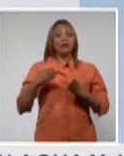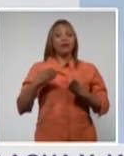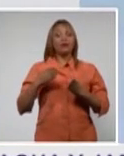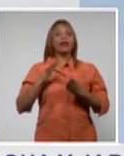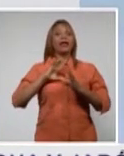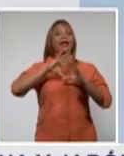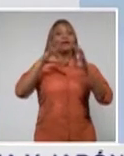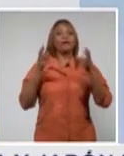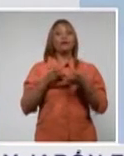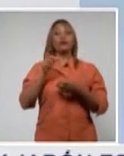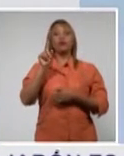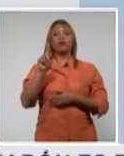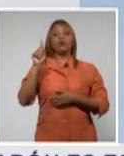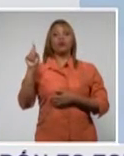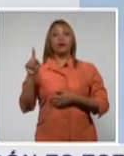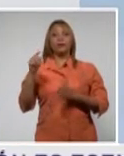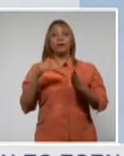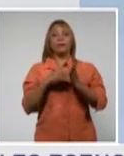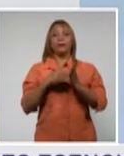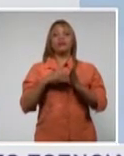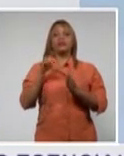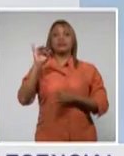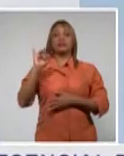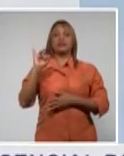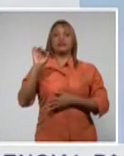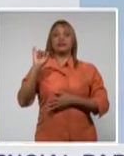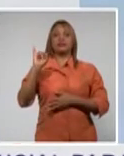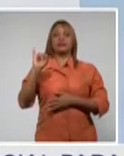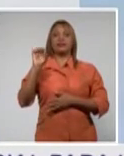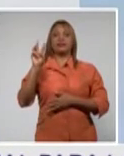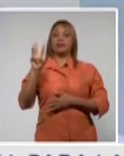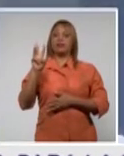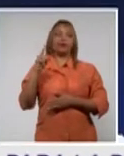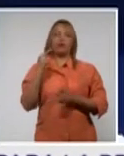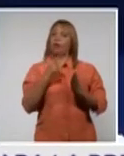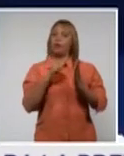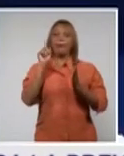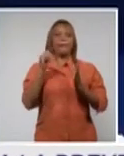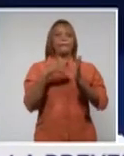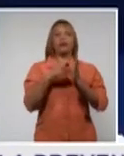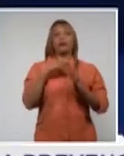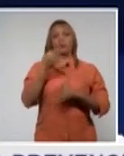415,130 and a mortality rate of